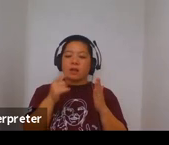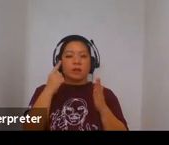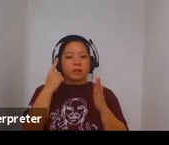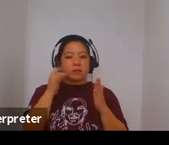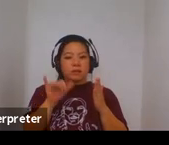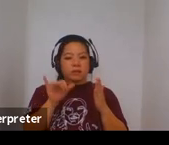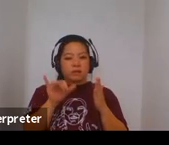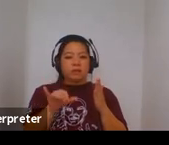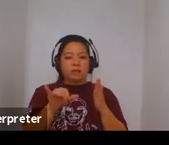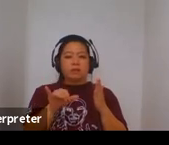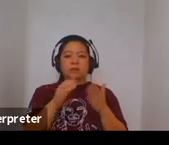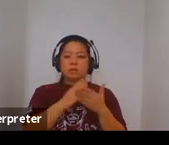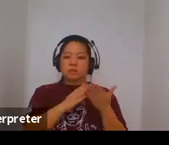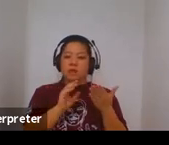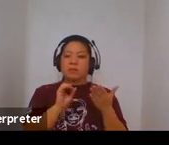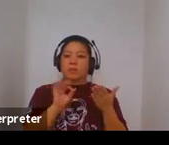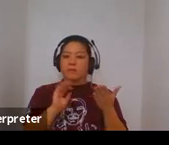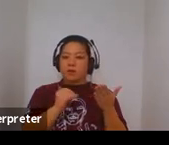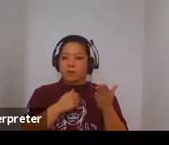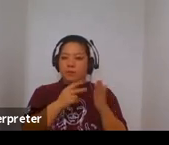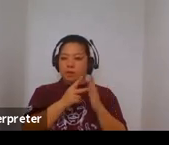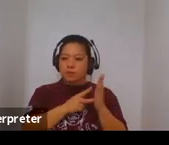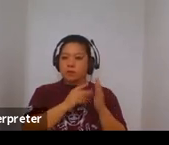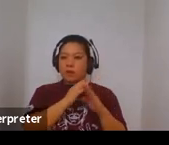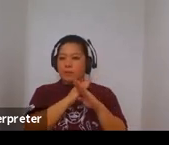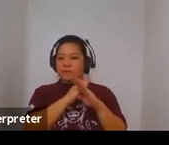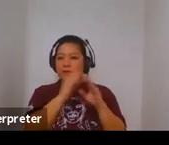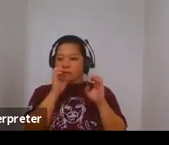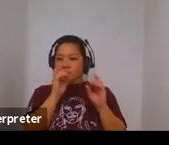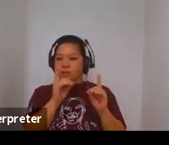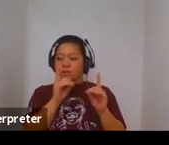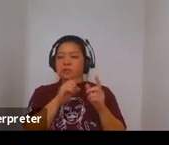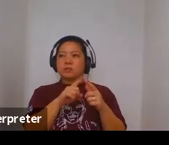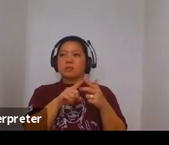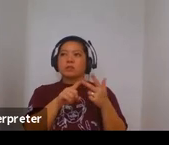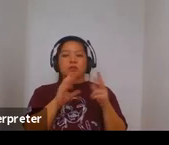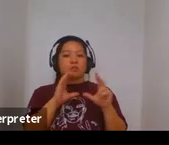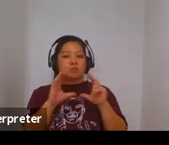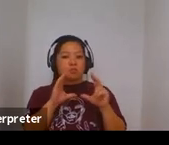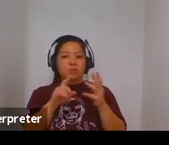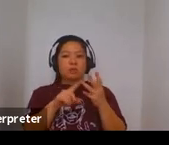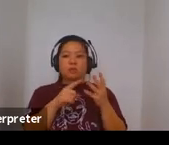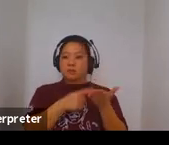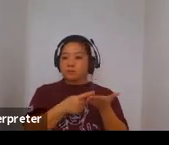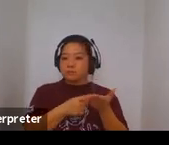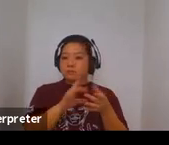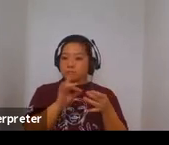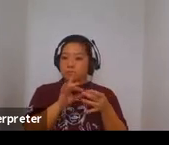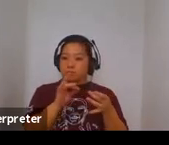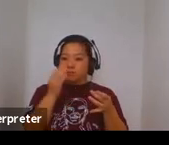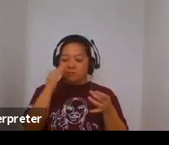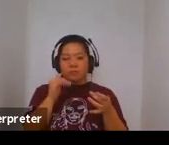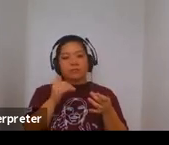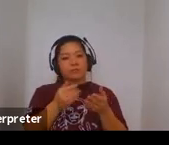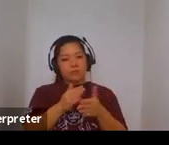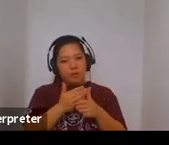that some of the policies are both prevention, education, communication, and dialogue. And